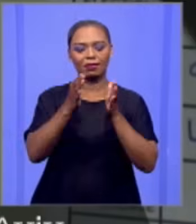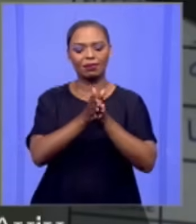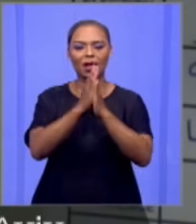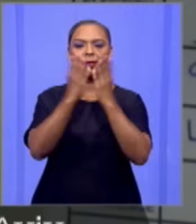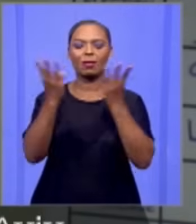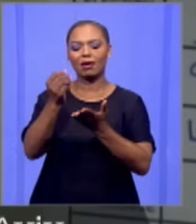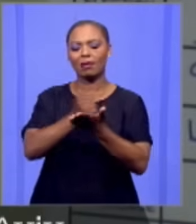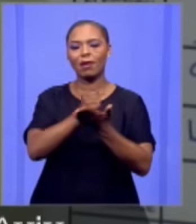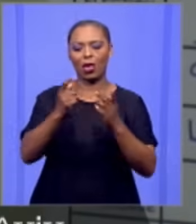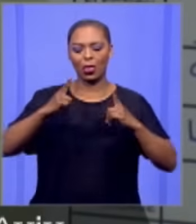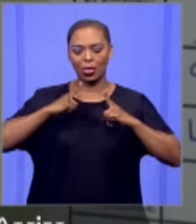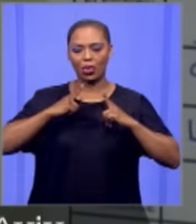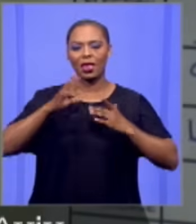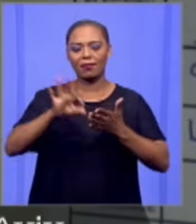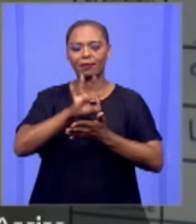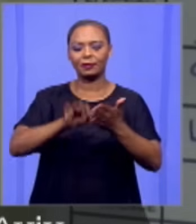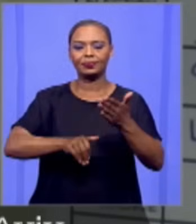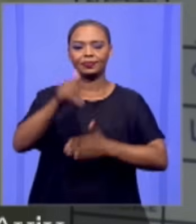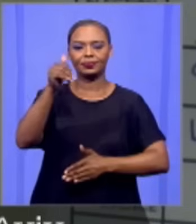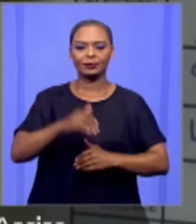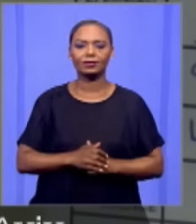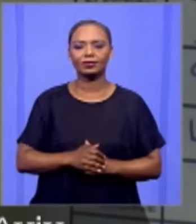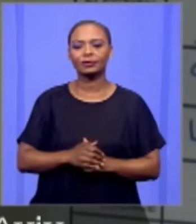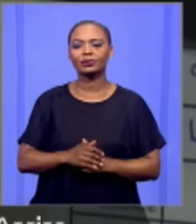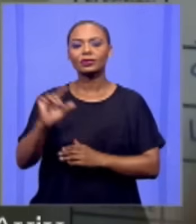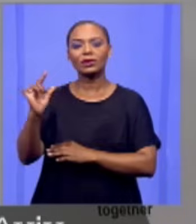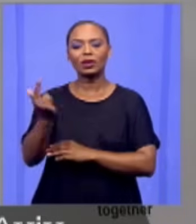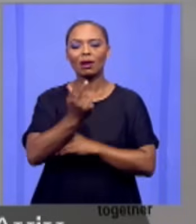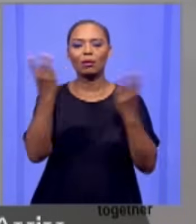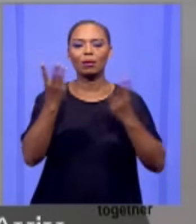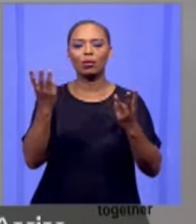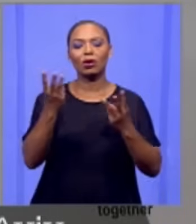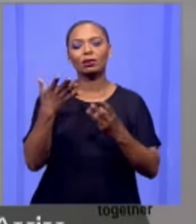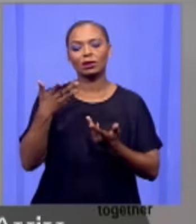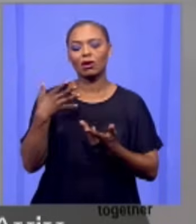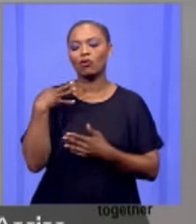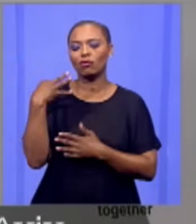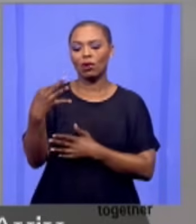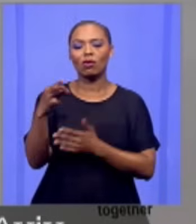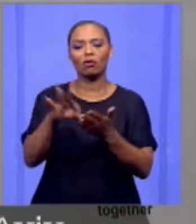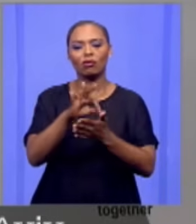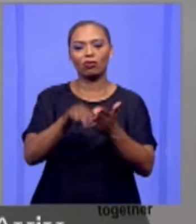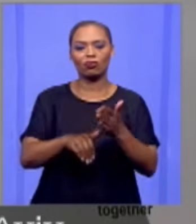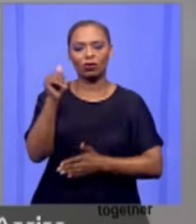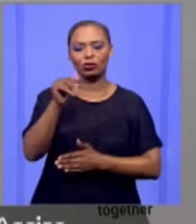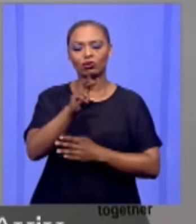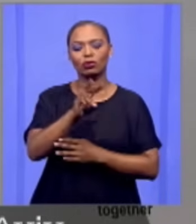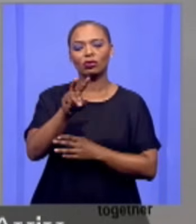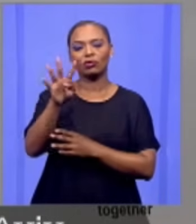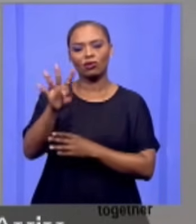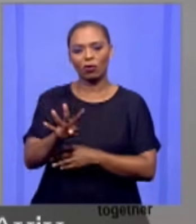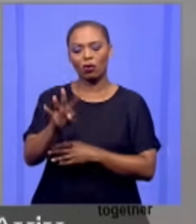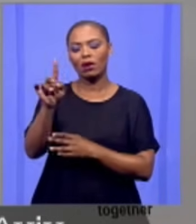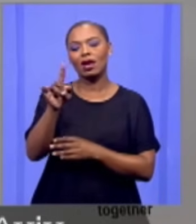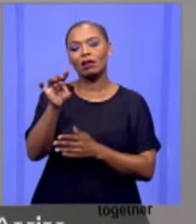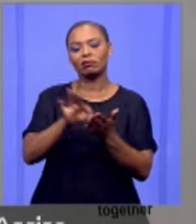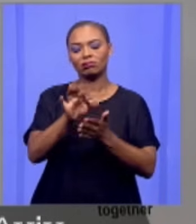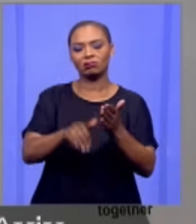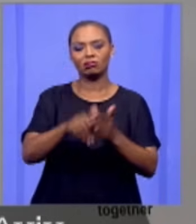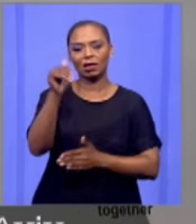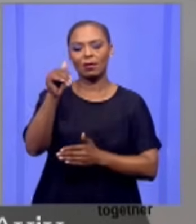go kgetha. Cabinet is calling on all eligible voters to register to vote for the 2024 general elections at your